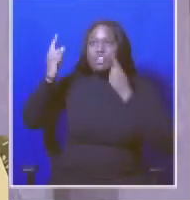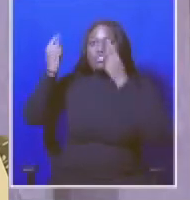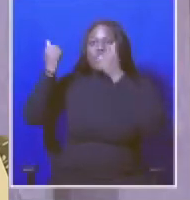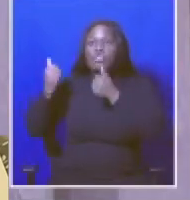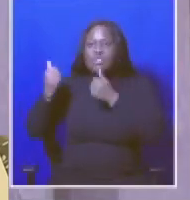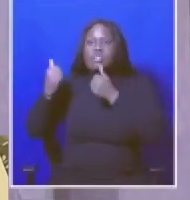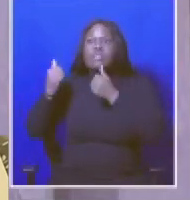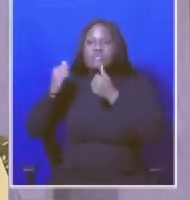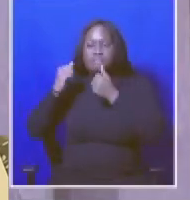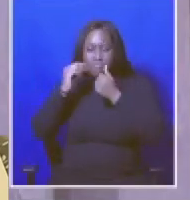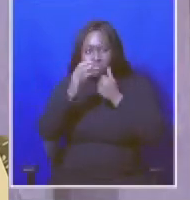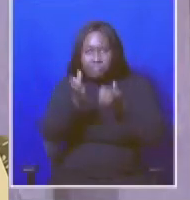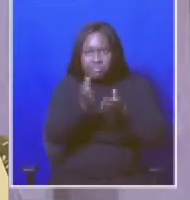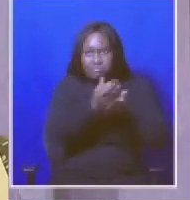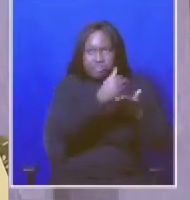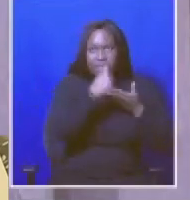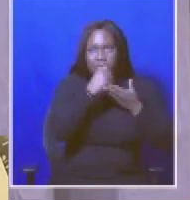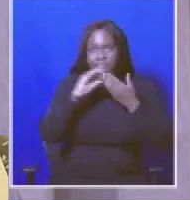that, Chairperson.